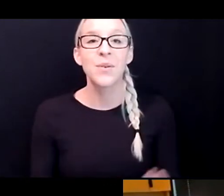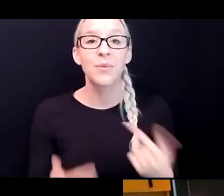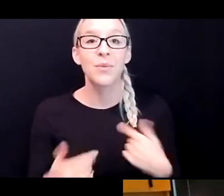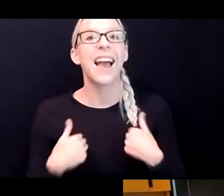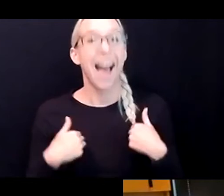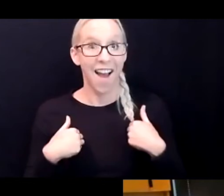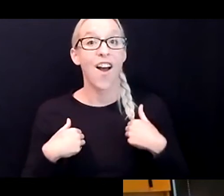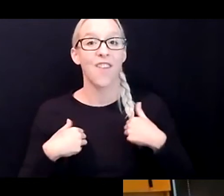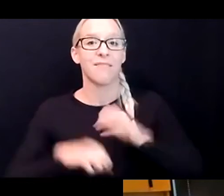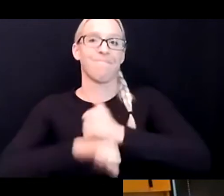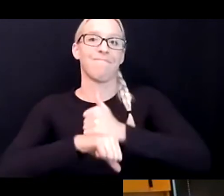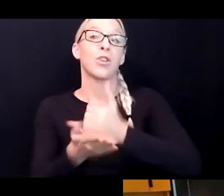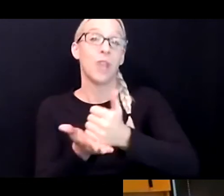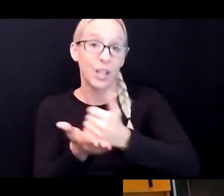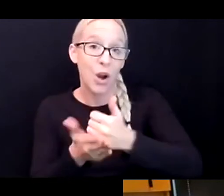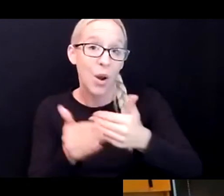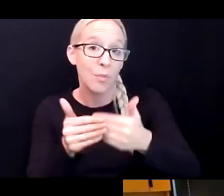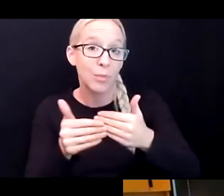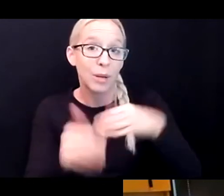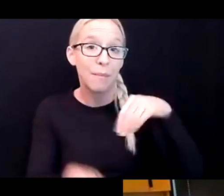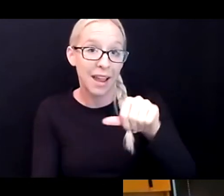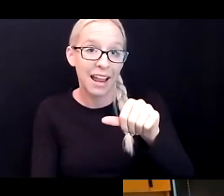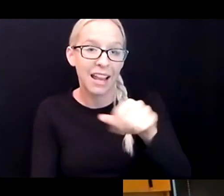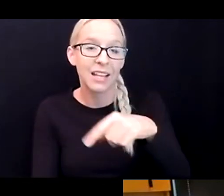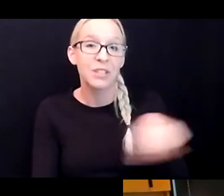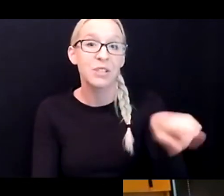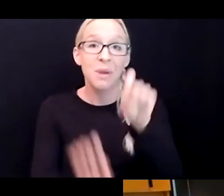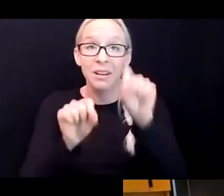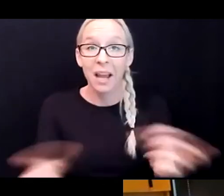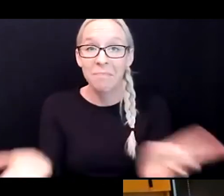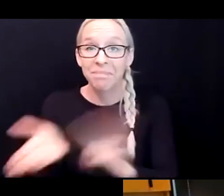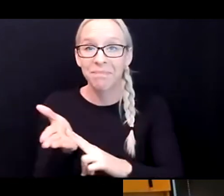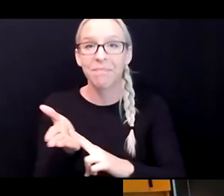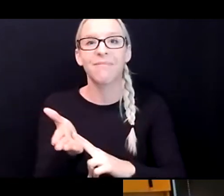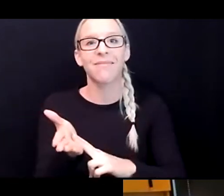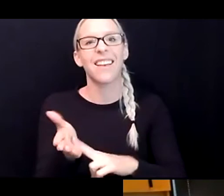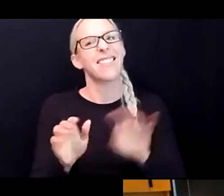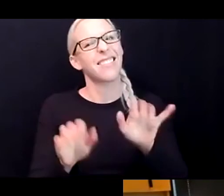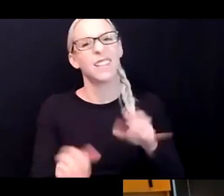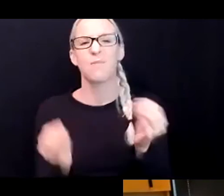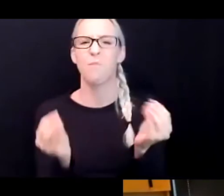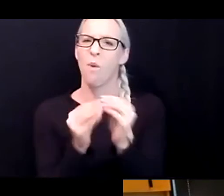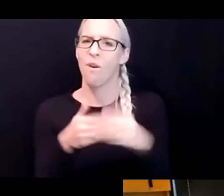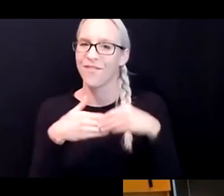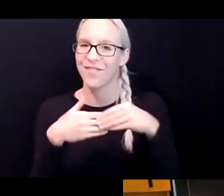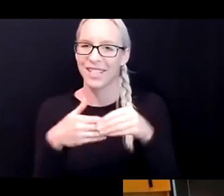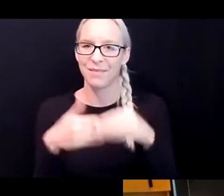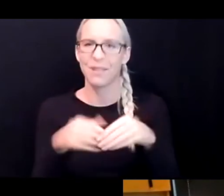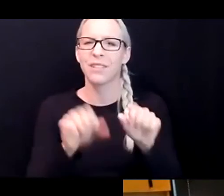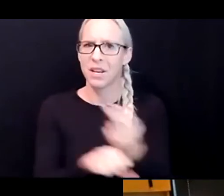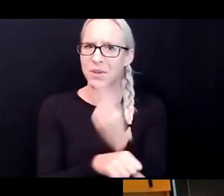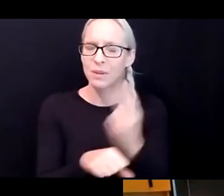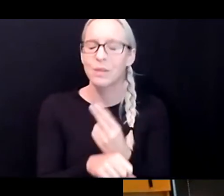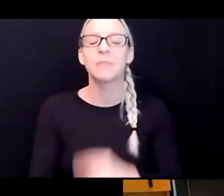for our ABLE account that individuals can sign up for. And this provides even more flexibility. And as Katherine was alluding to, a